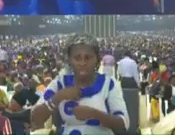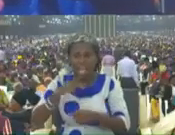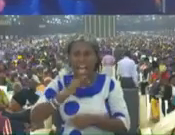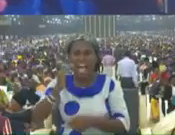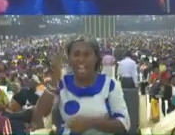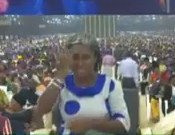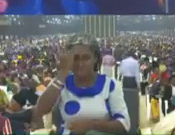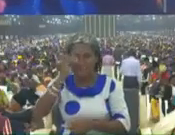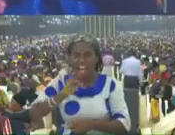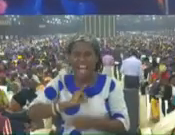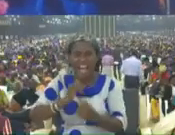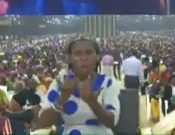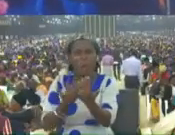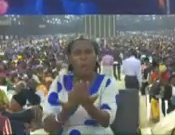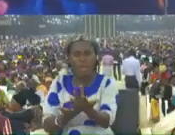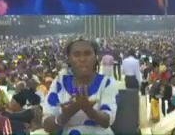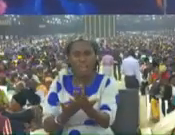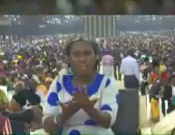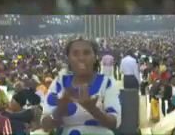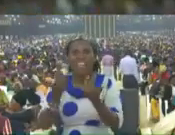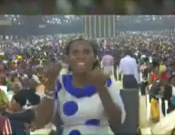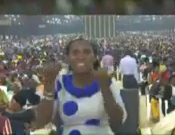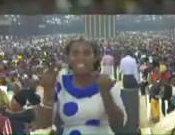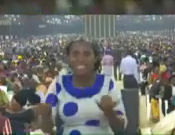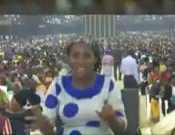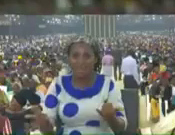waiting. And now,